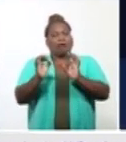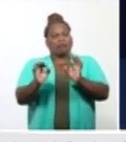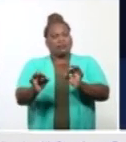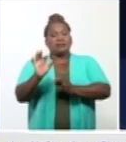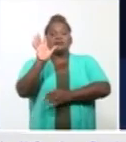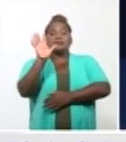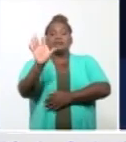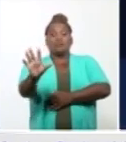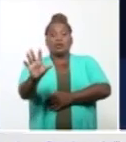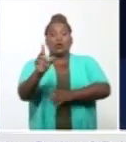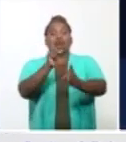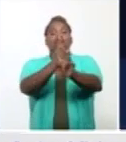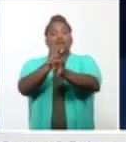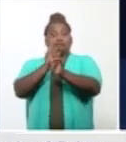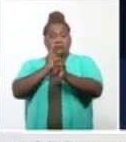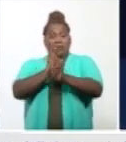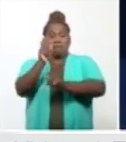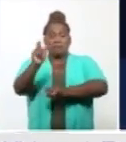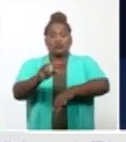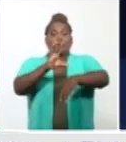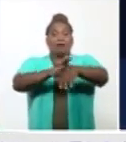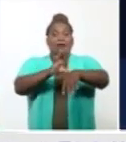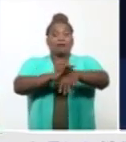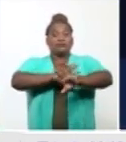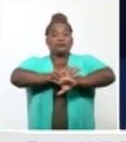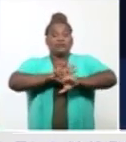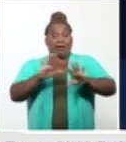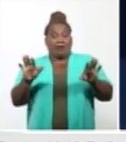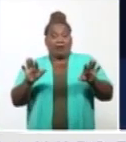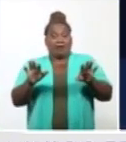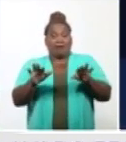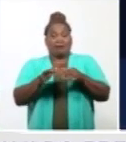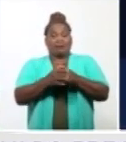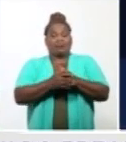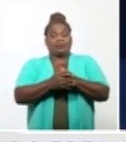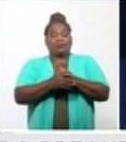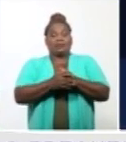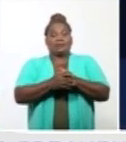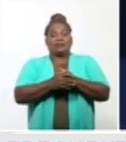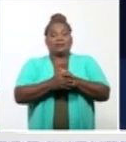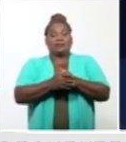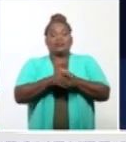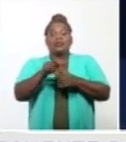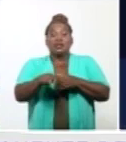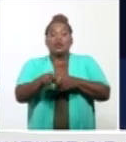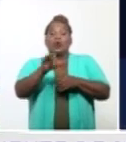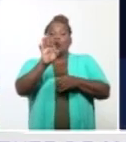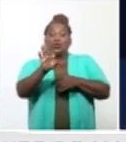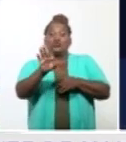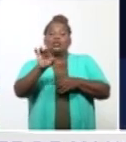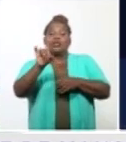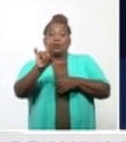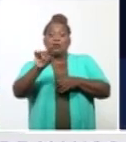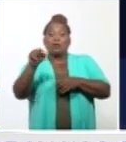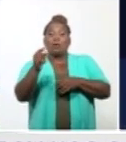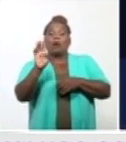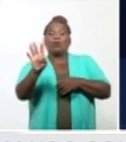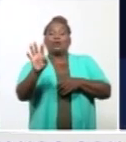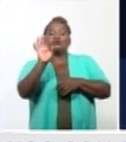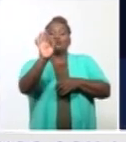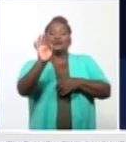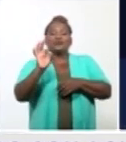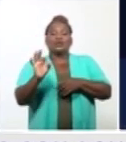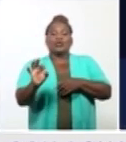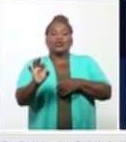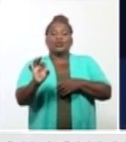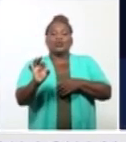last few days. casos ya confirmados, 5 are contacts of already confirmed cases, and thus 89.4% of